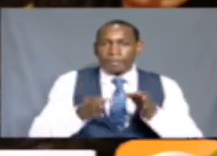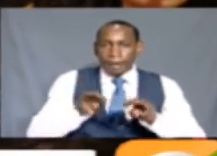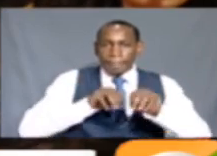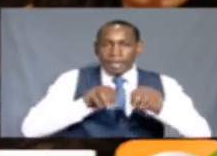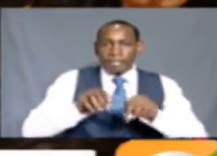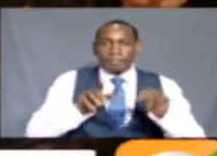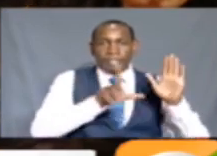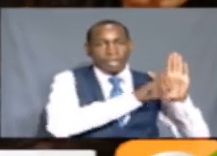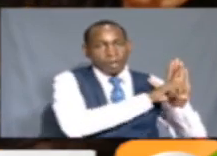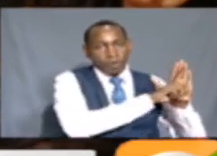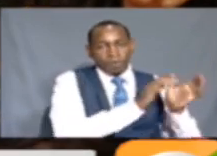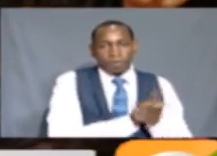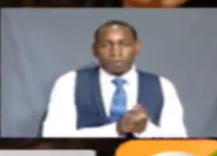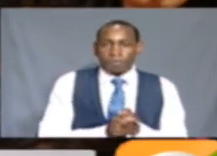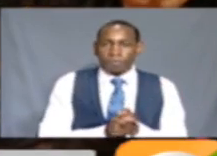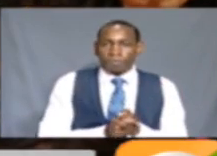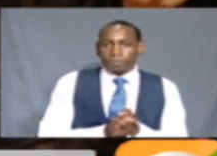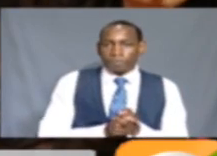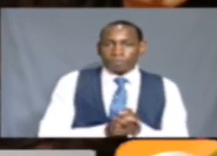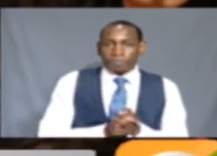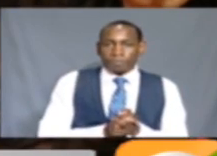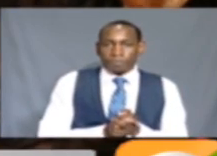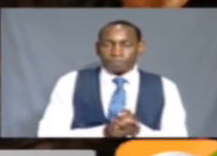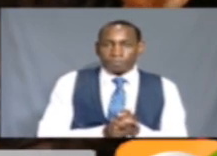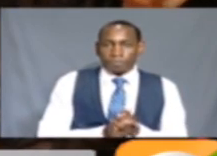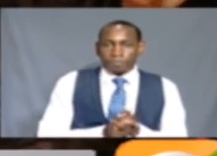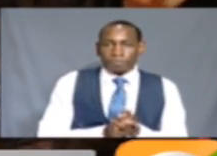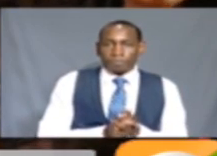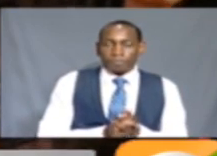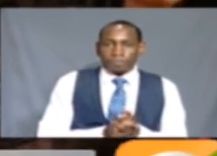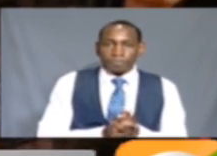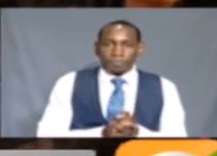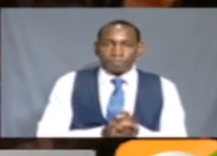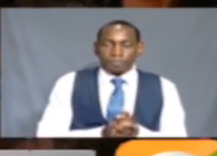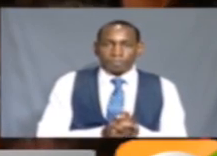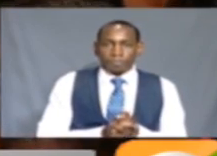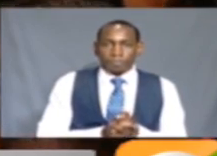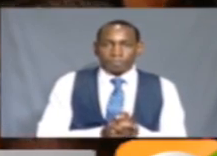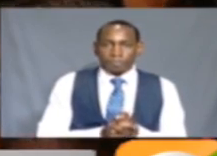Management Act. For Faisal Ahmed, Citizen TV.